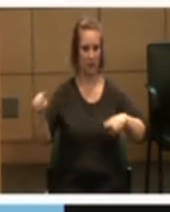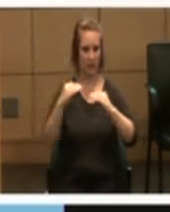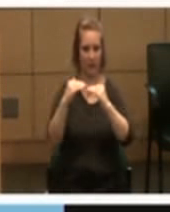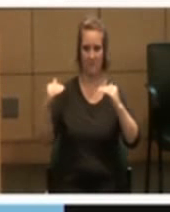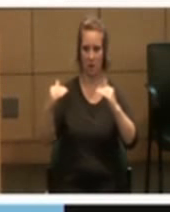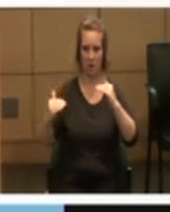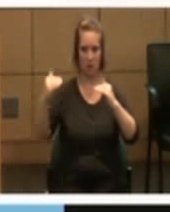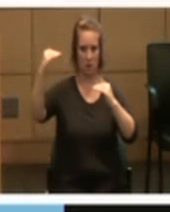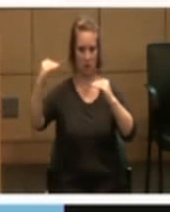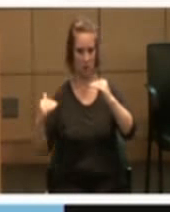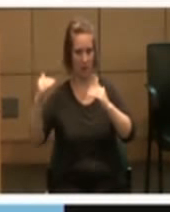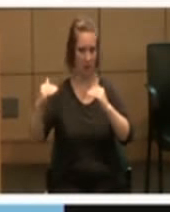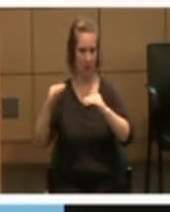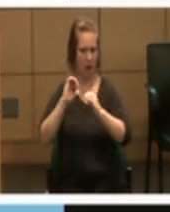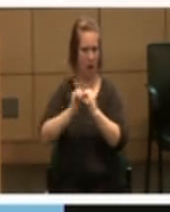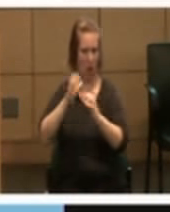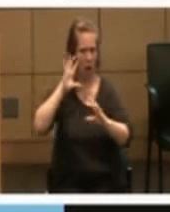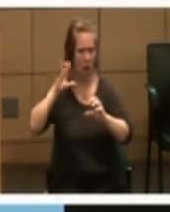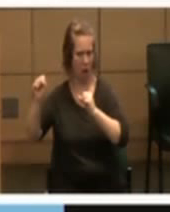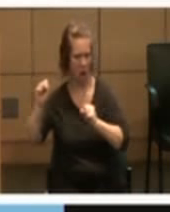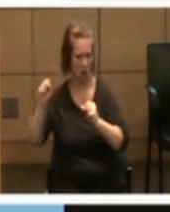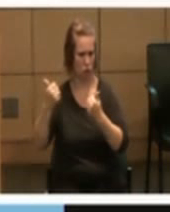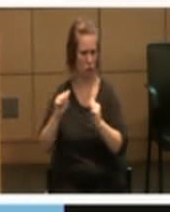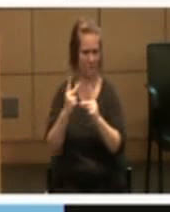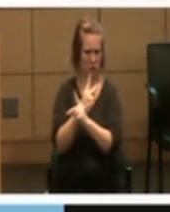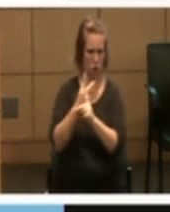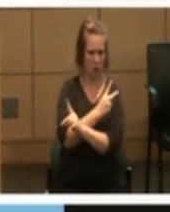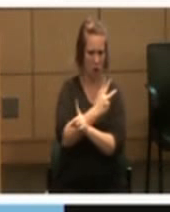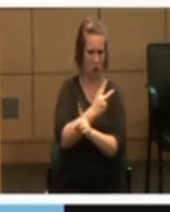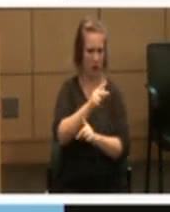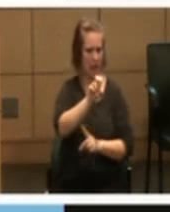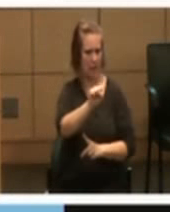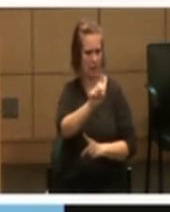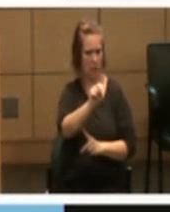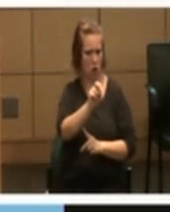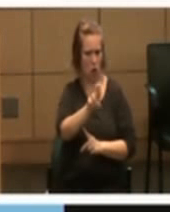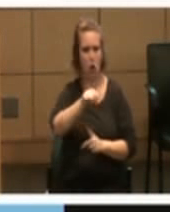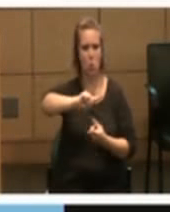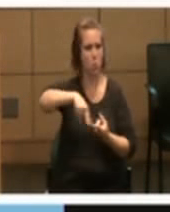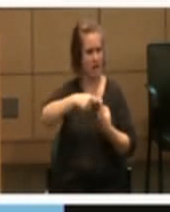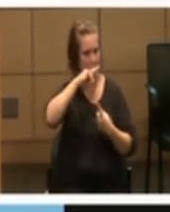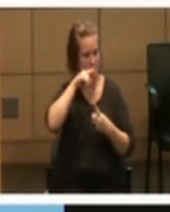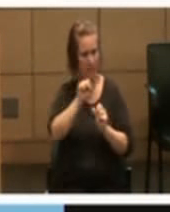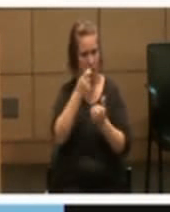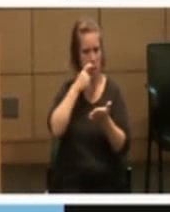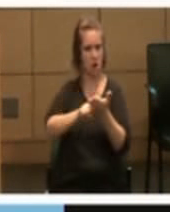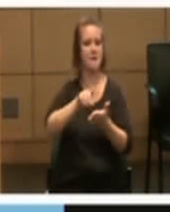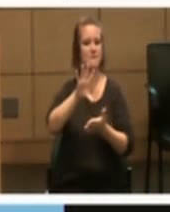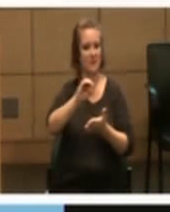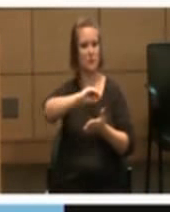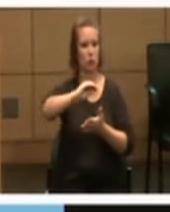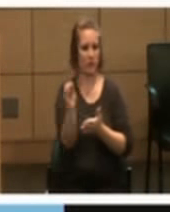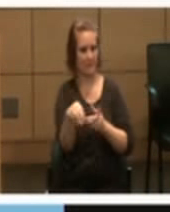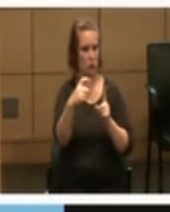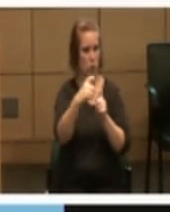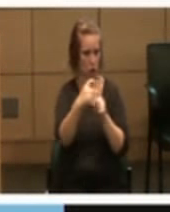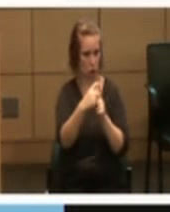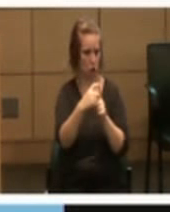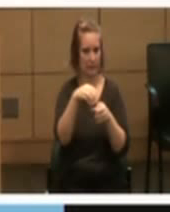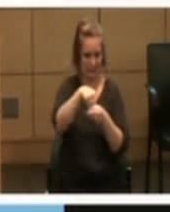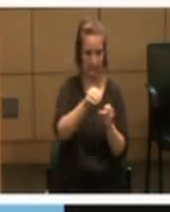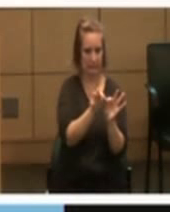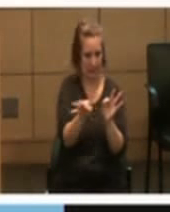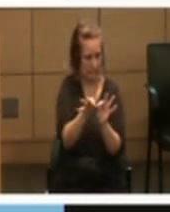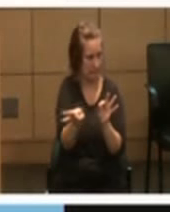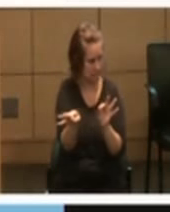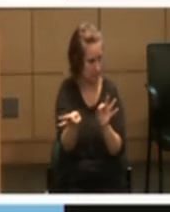the target speech to find that signal to noise ratio at which the child can detect 50% of the words in those sentences.